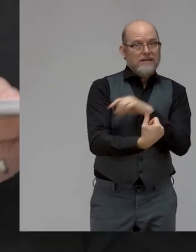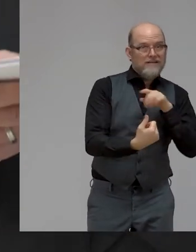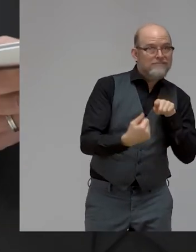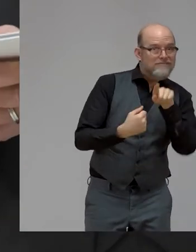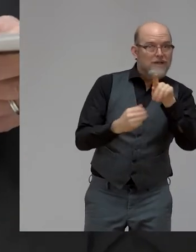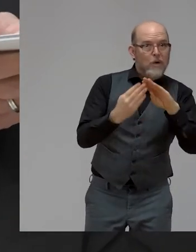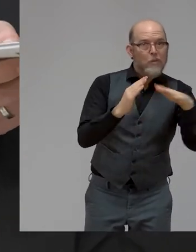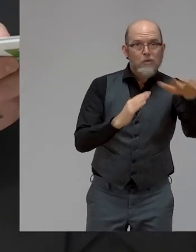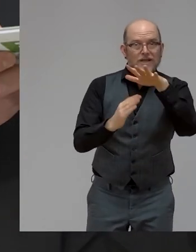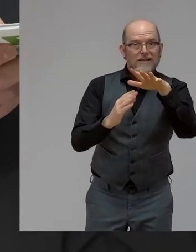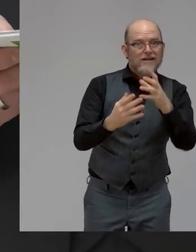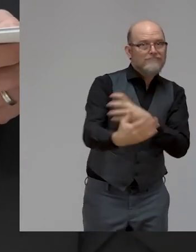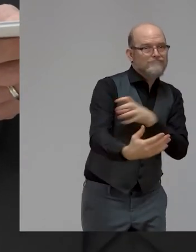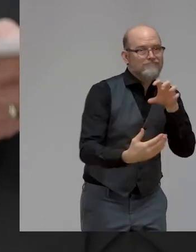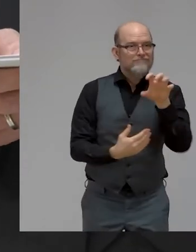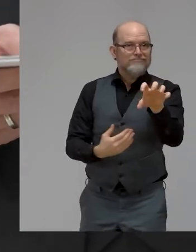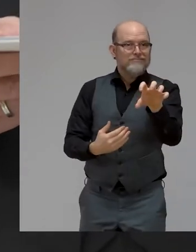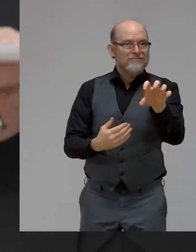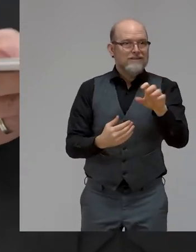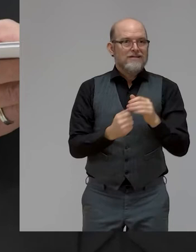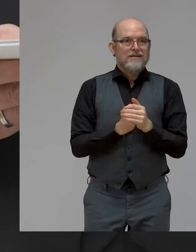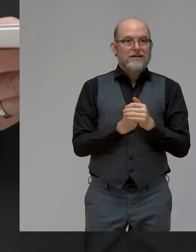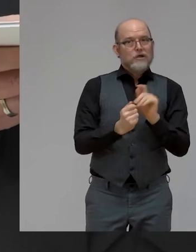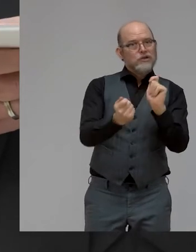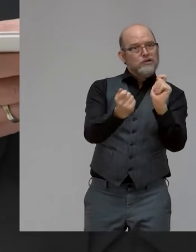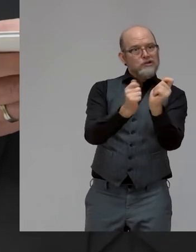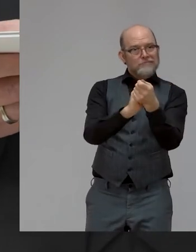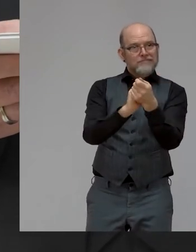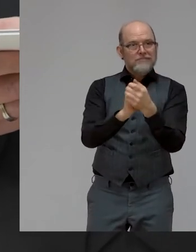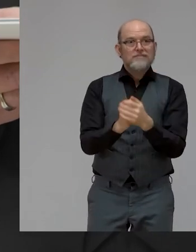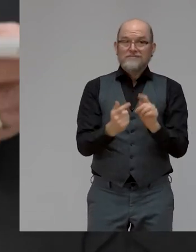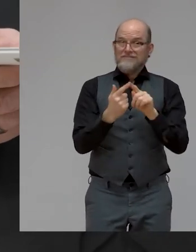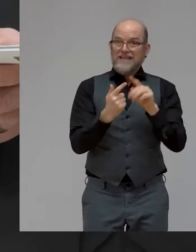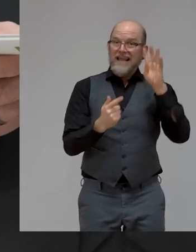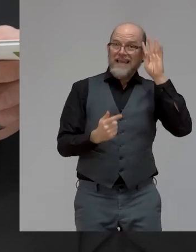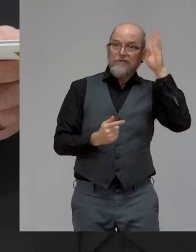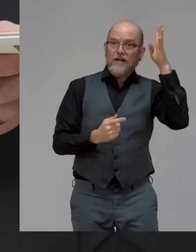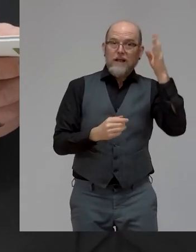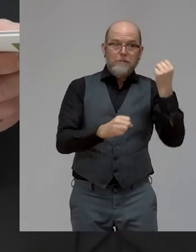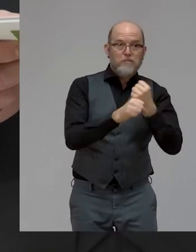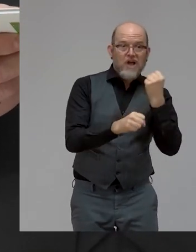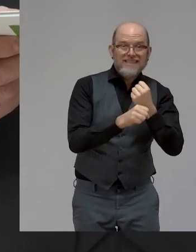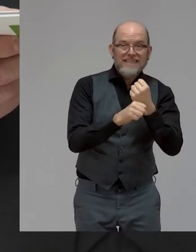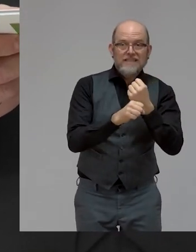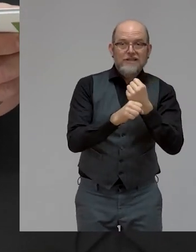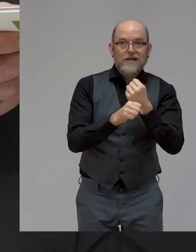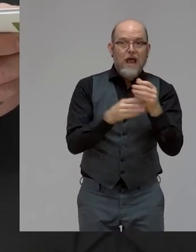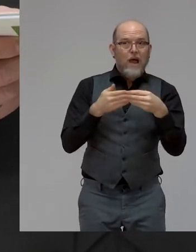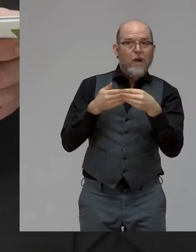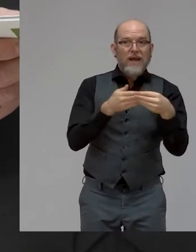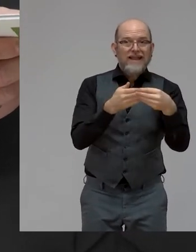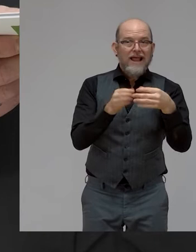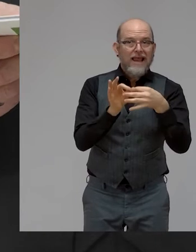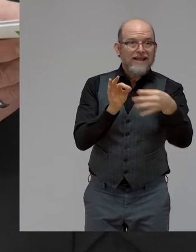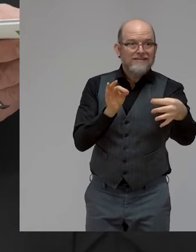second, empowering innovative practices and policies in breaking all barriers that